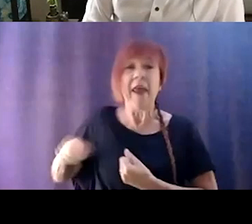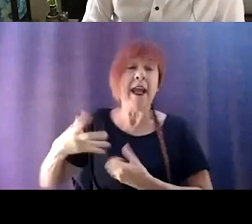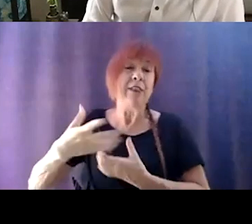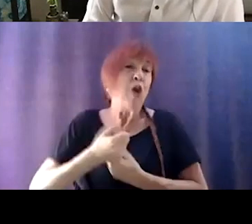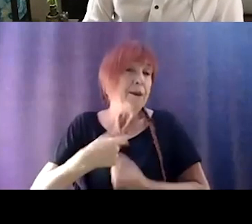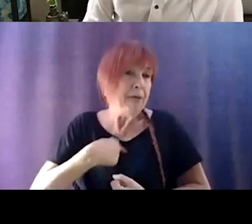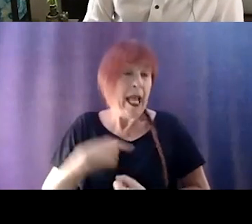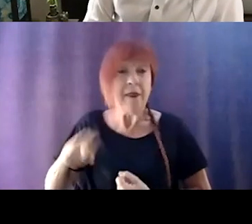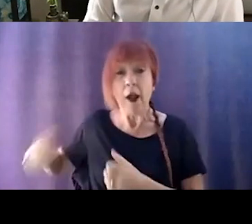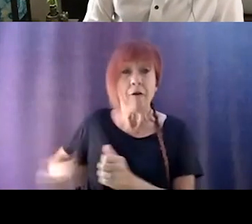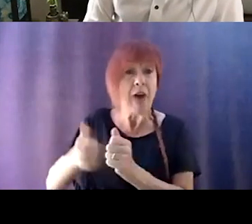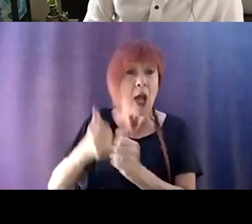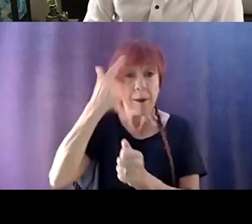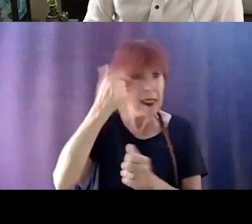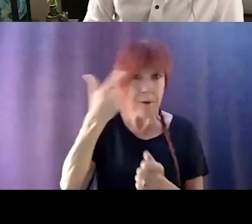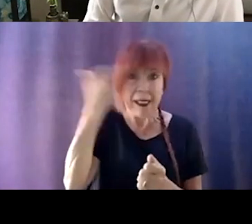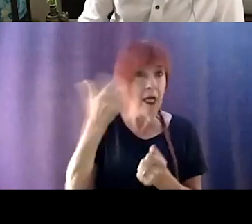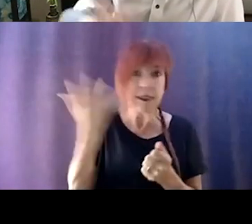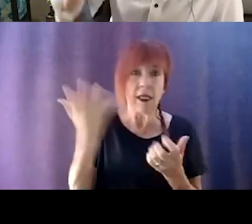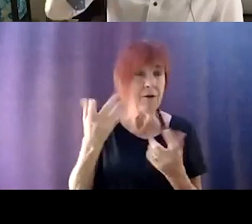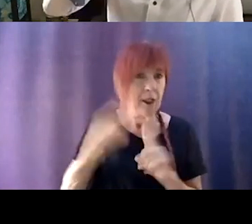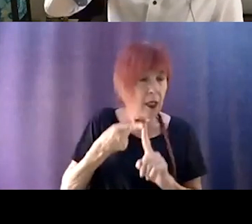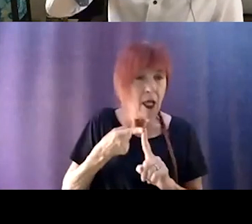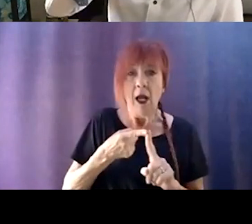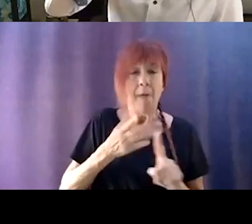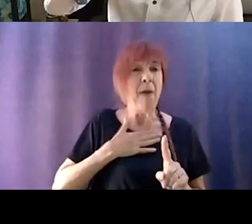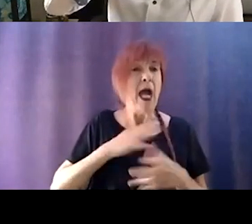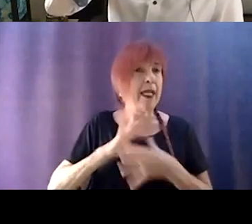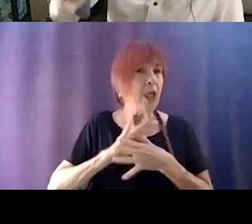because they like your content, or they like your personality, or they like,